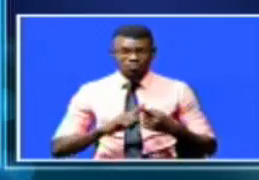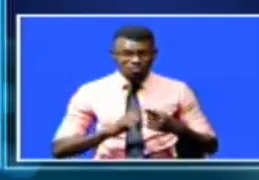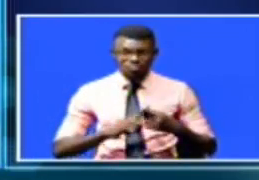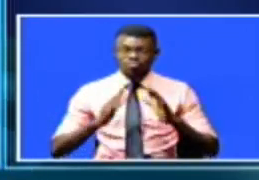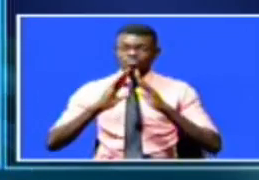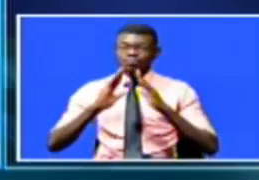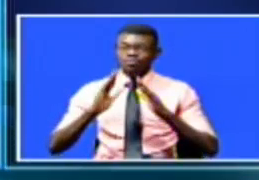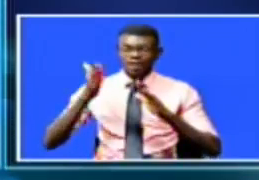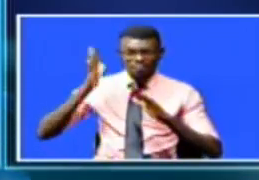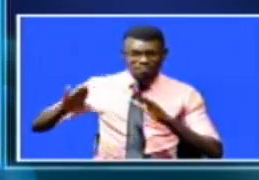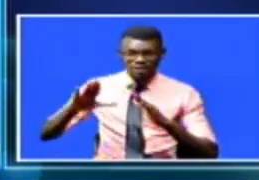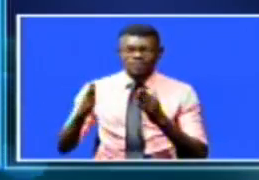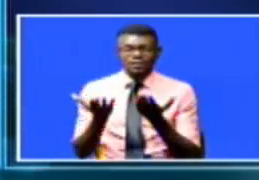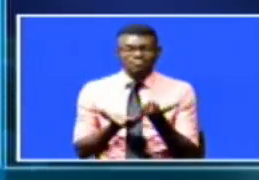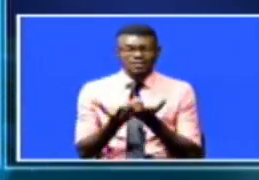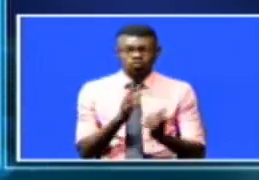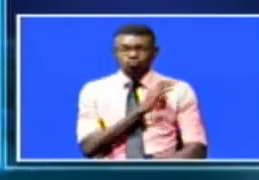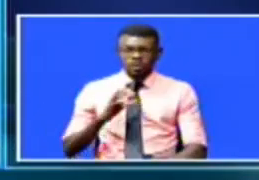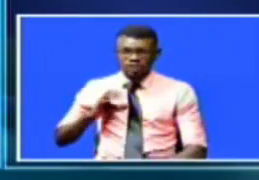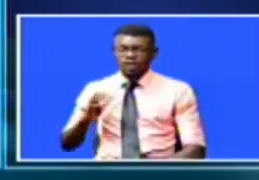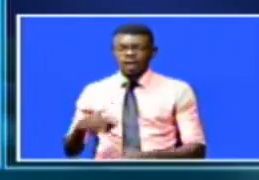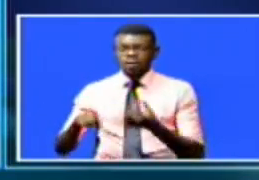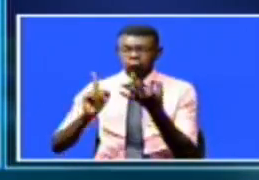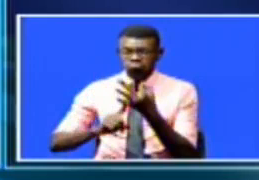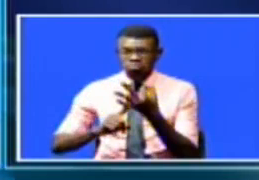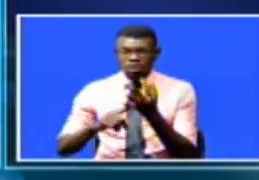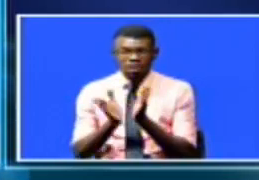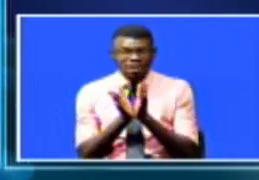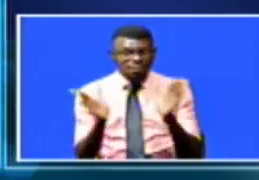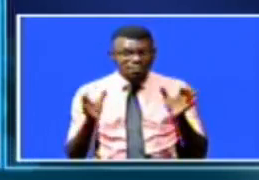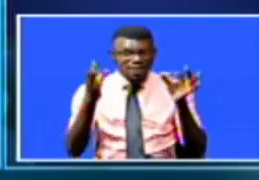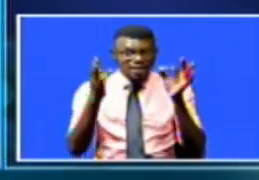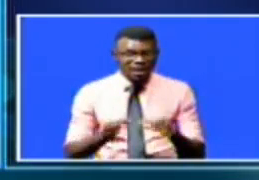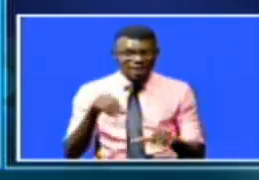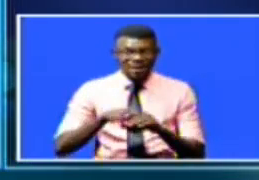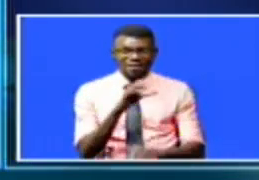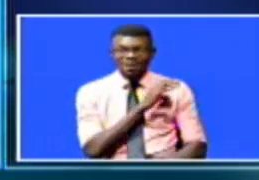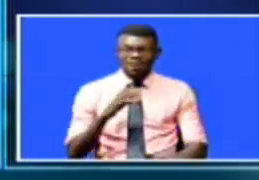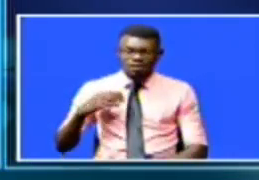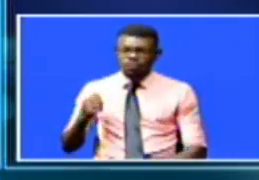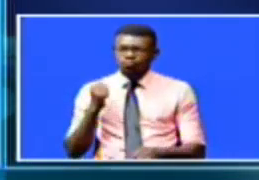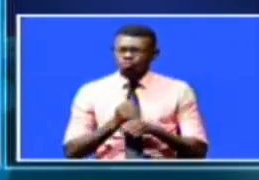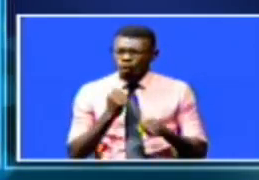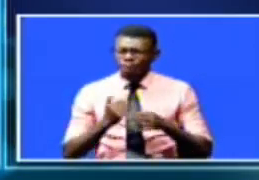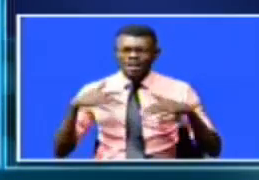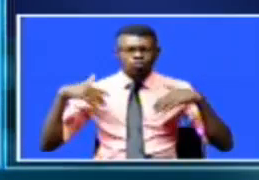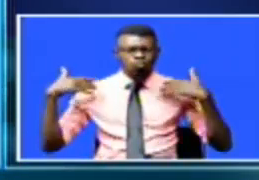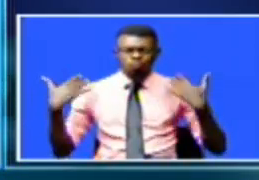Business Committee. The second one is the Public Accounts and Investment Committee. All right. We did a tremendous good